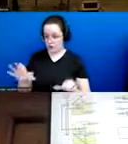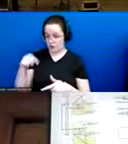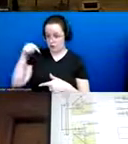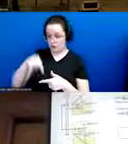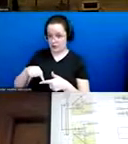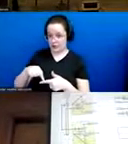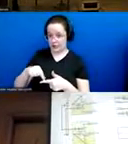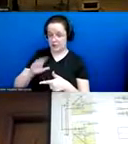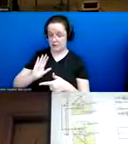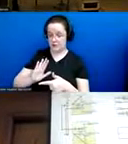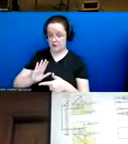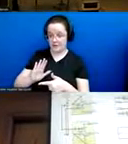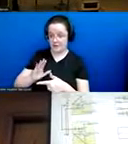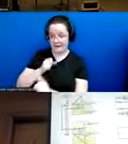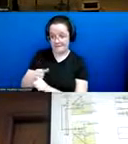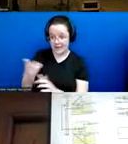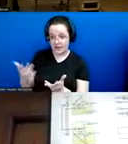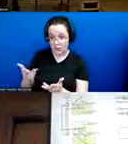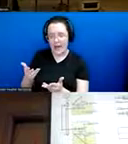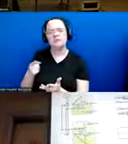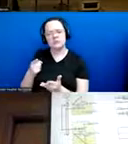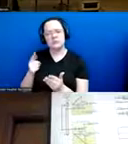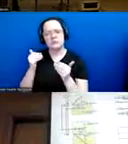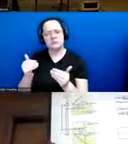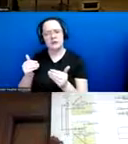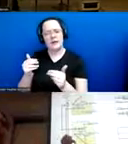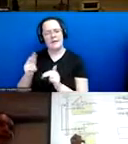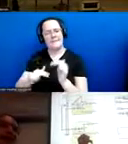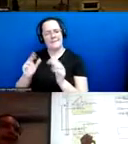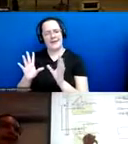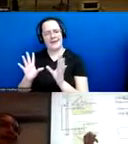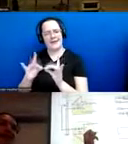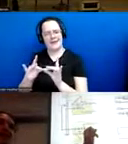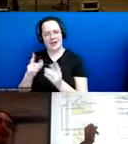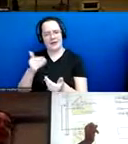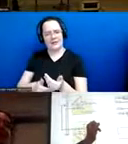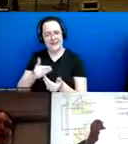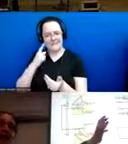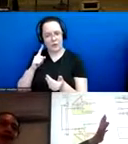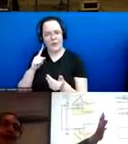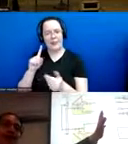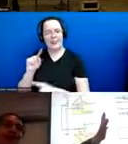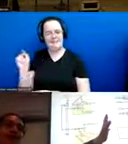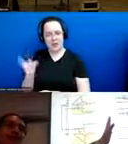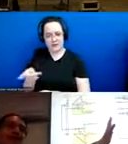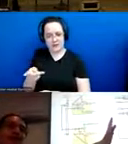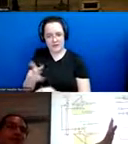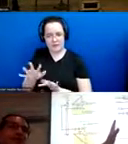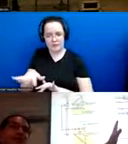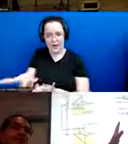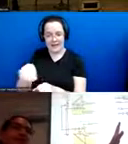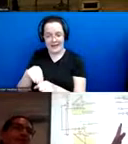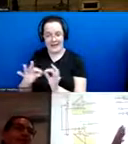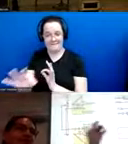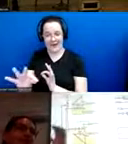effect of this is to actually build an entangled state in the photons that are propagating in the fiber, and now they are a very far distance